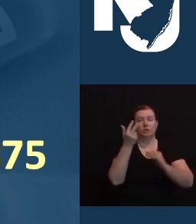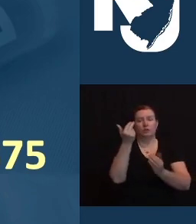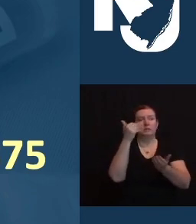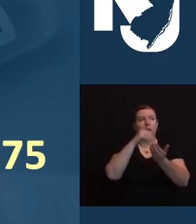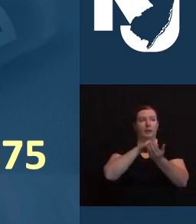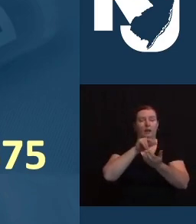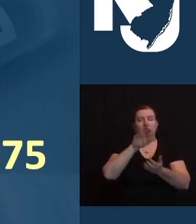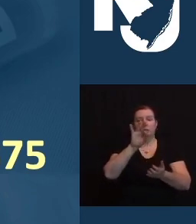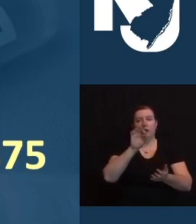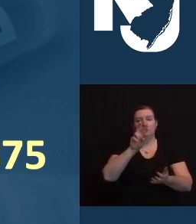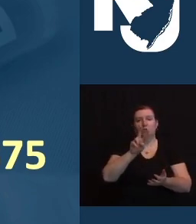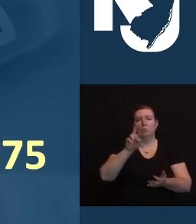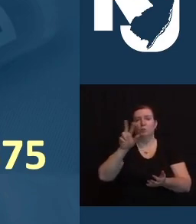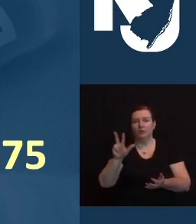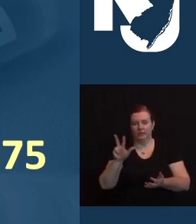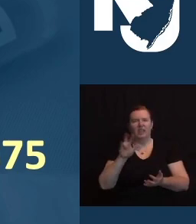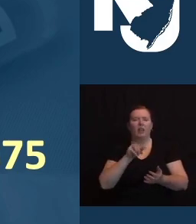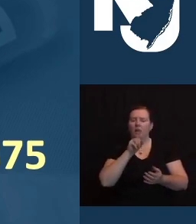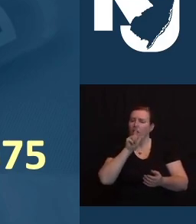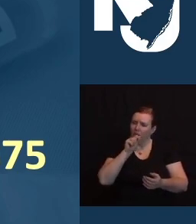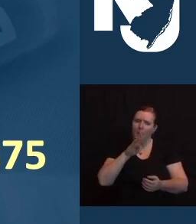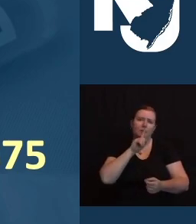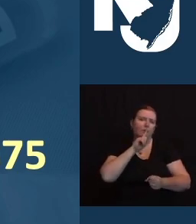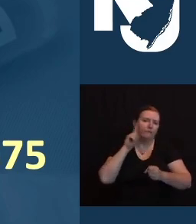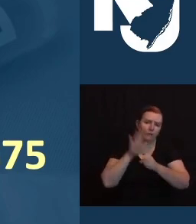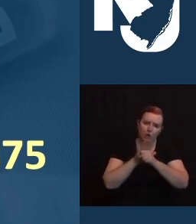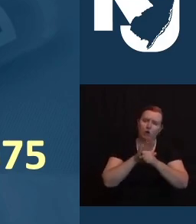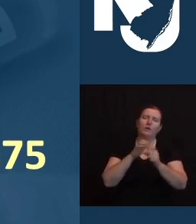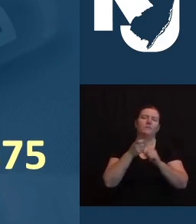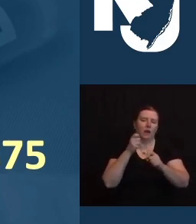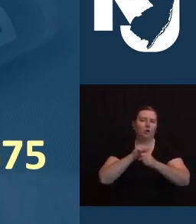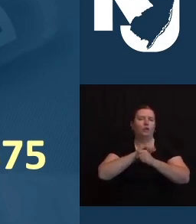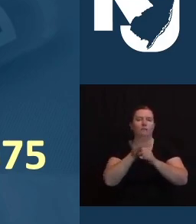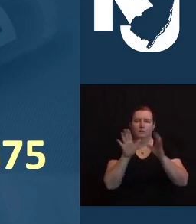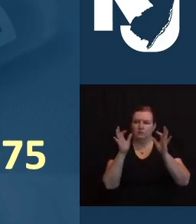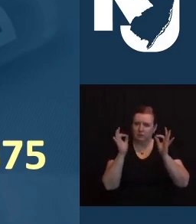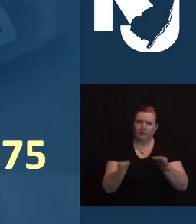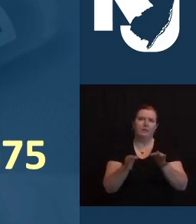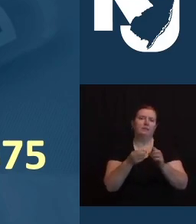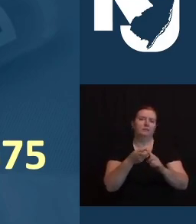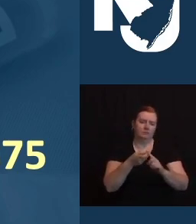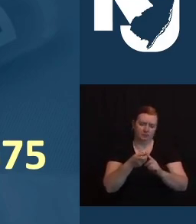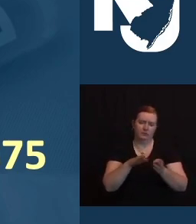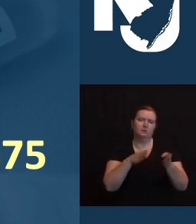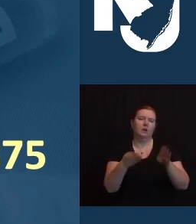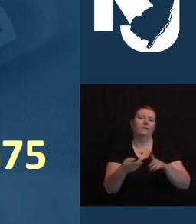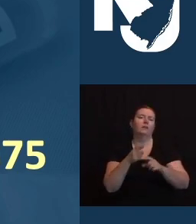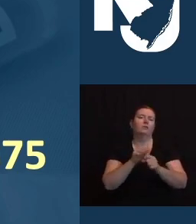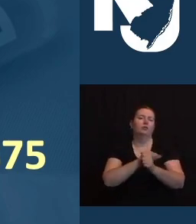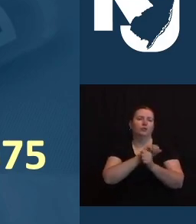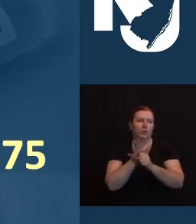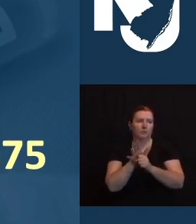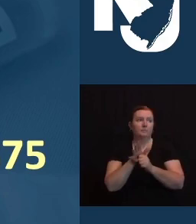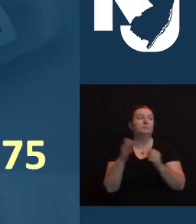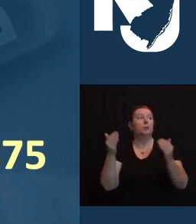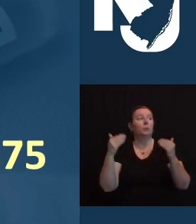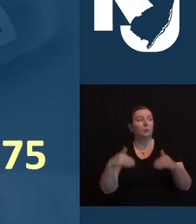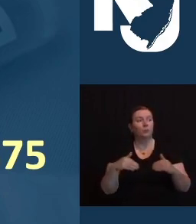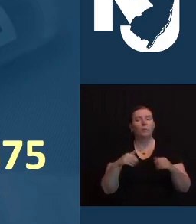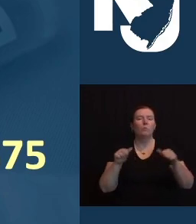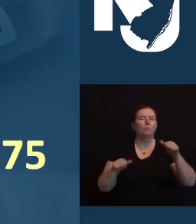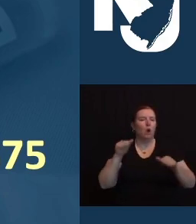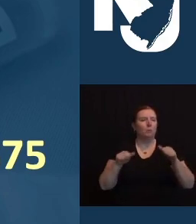13,923 lost lives. Bless each and every one of them. The count of probable deaths has been updated and lowered somewhat